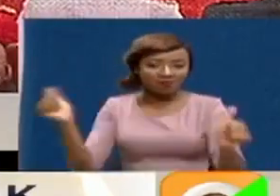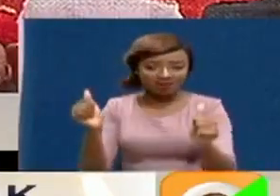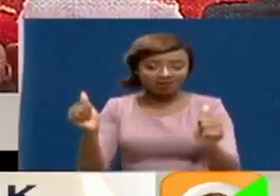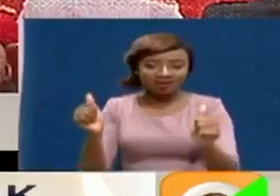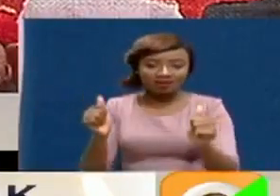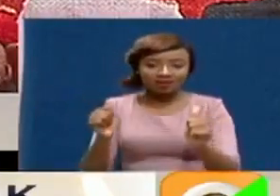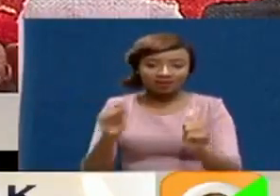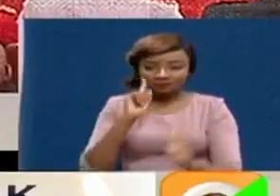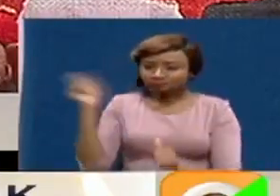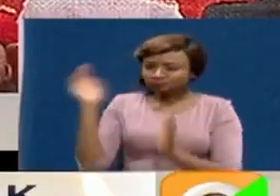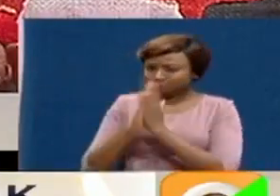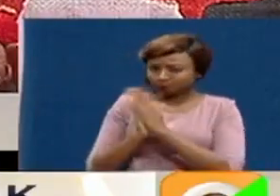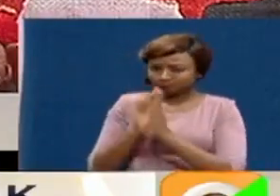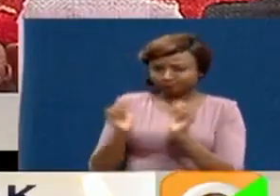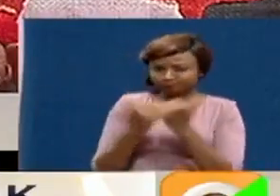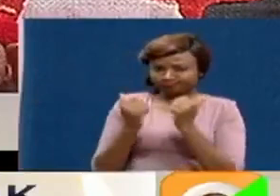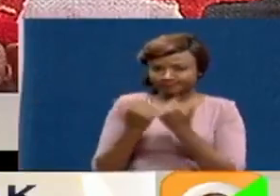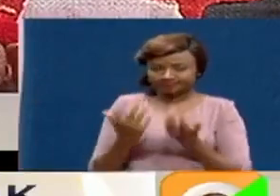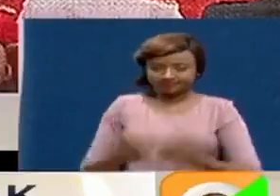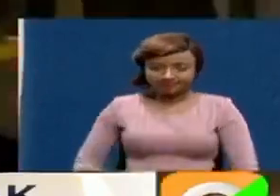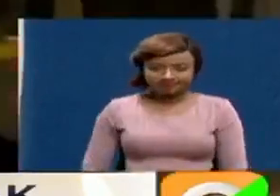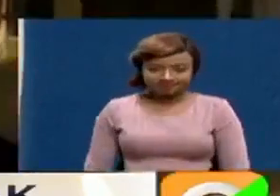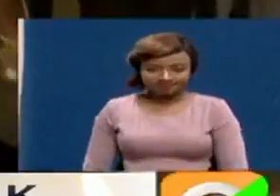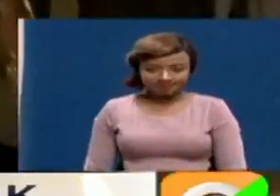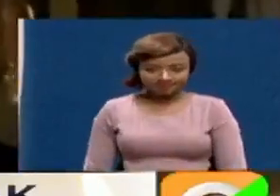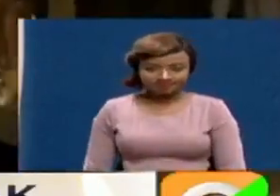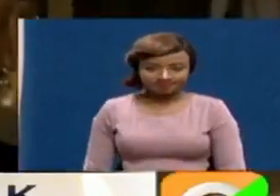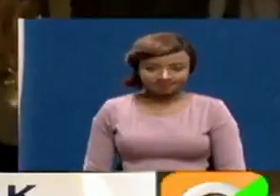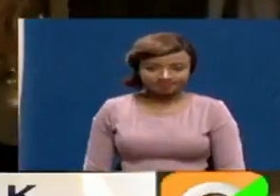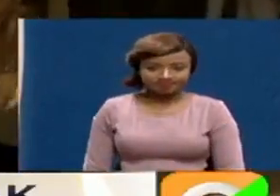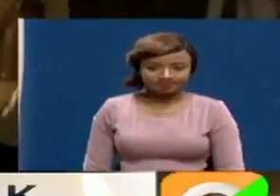there, has these details.